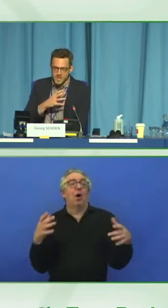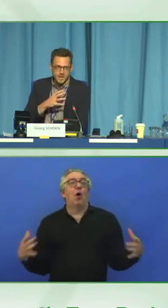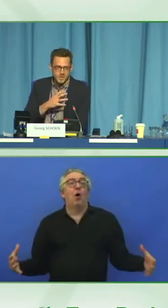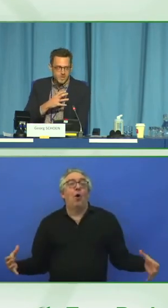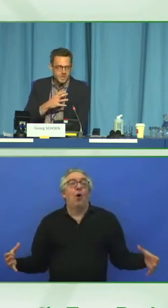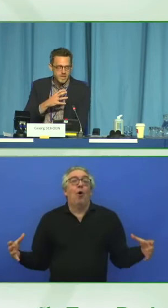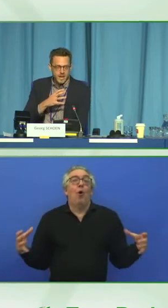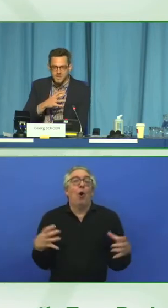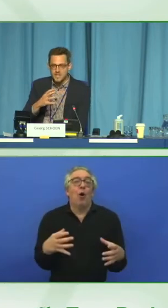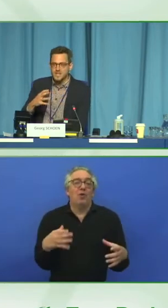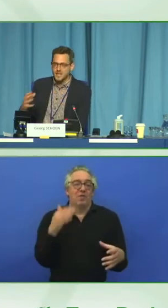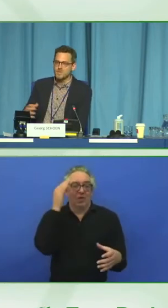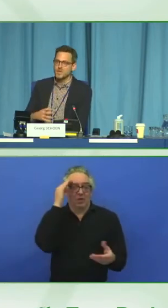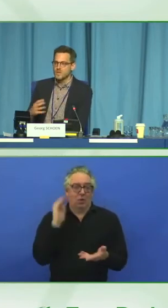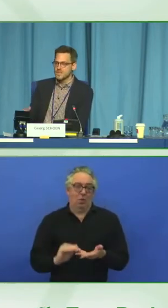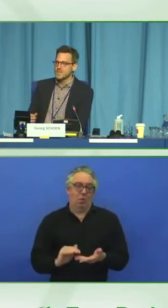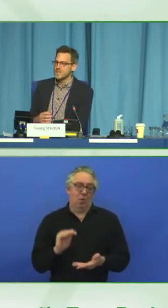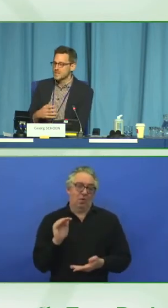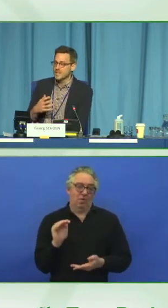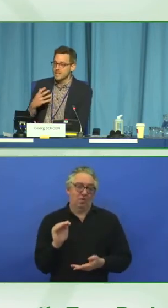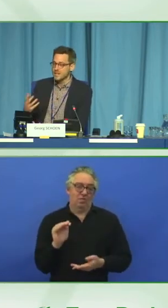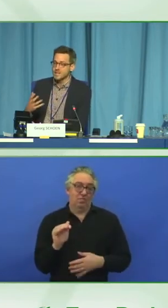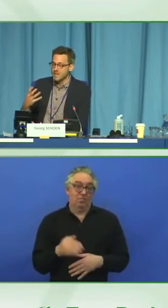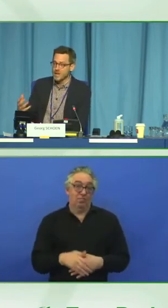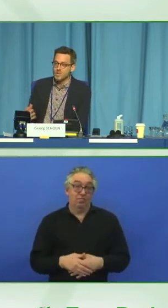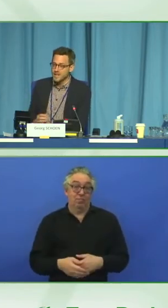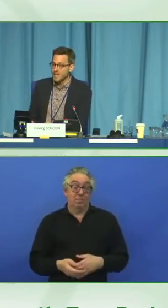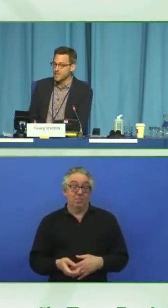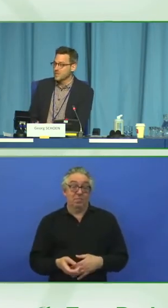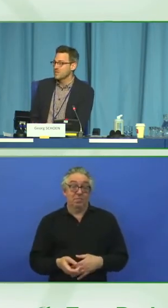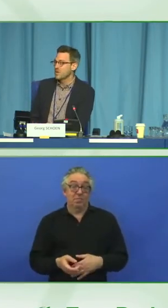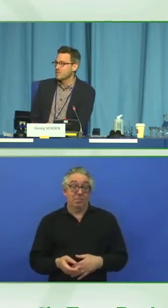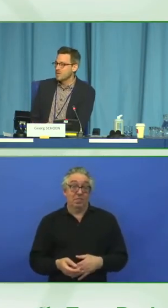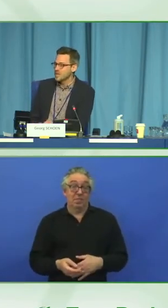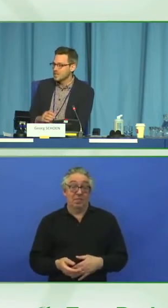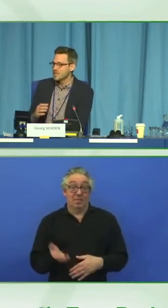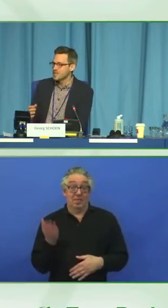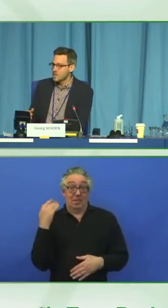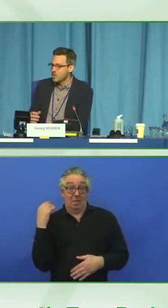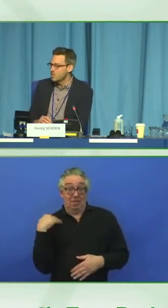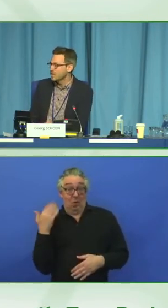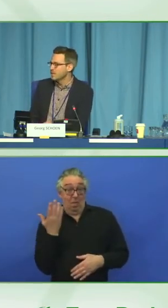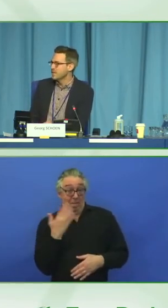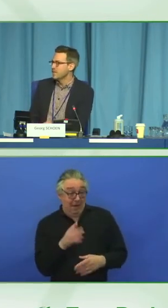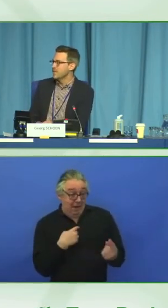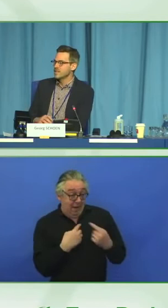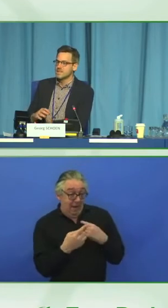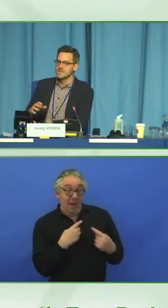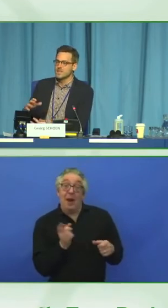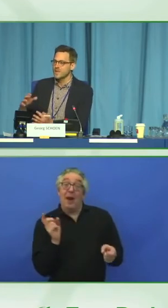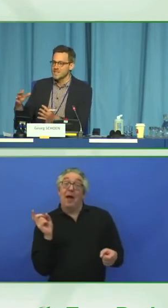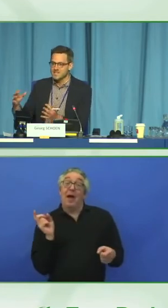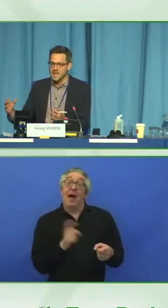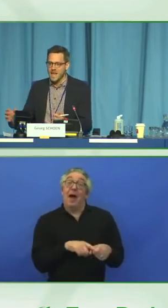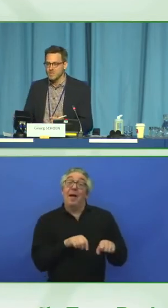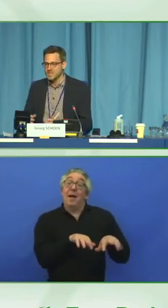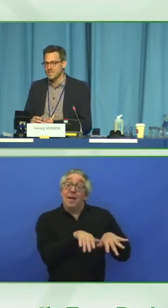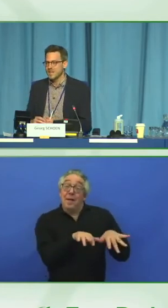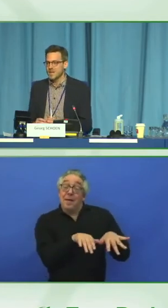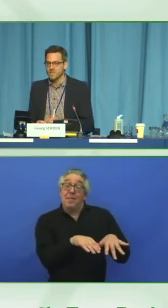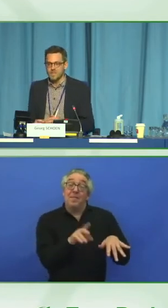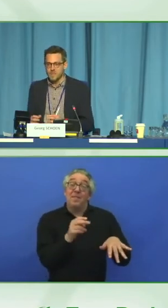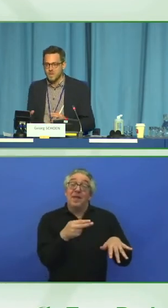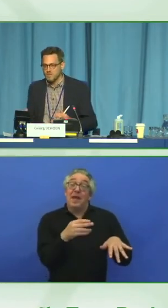We start to, I think, set up processes and develop a culture of collaboration that is open, creates